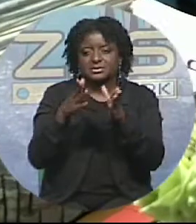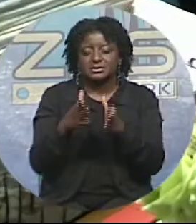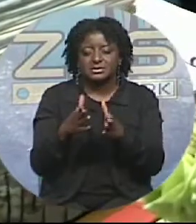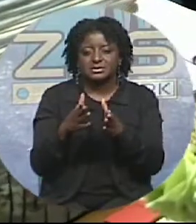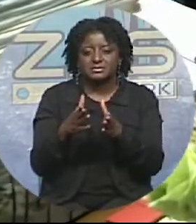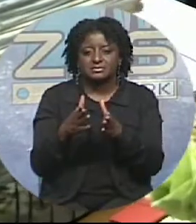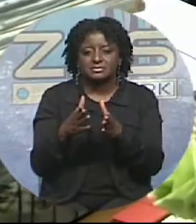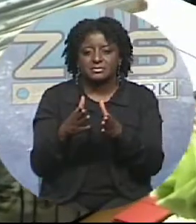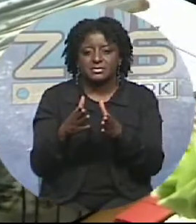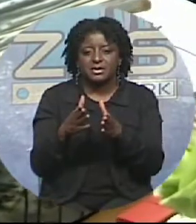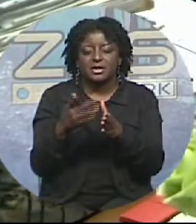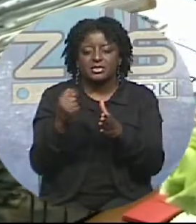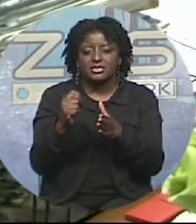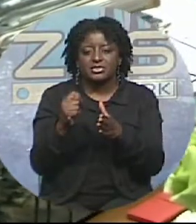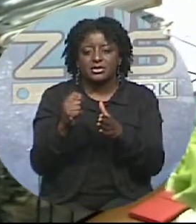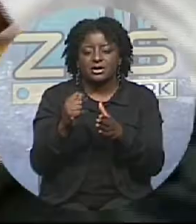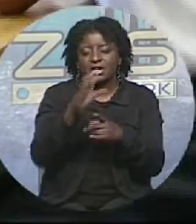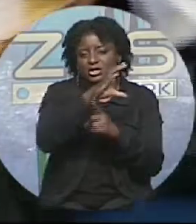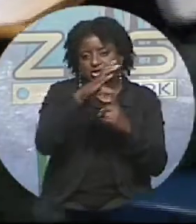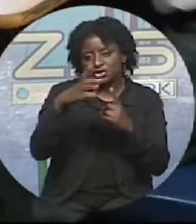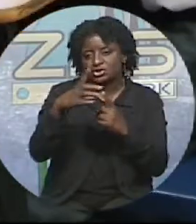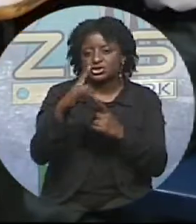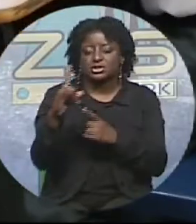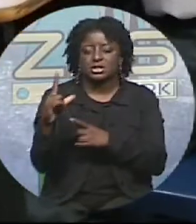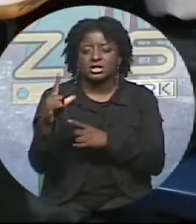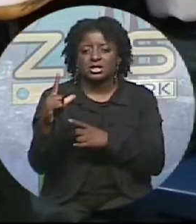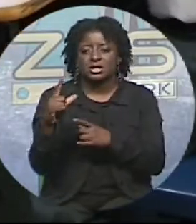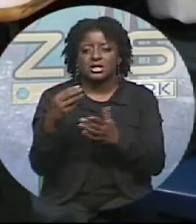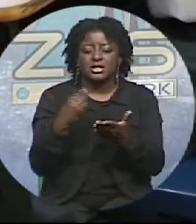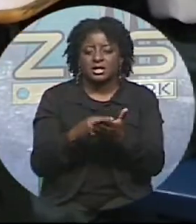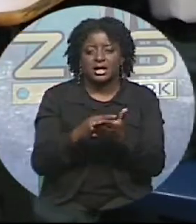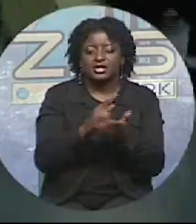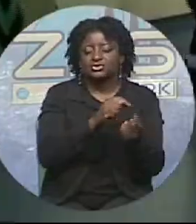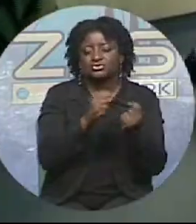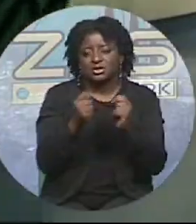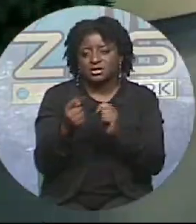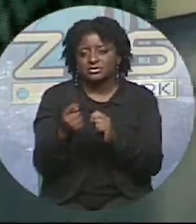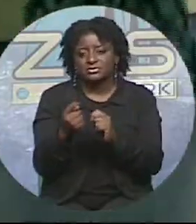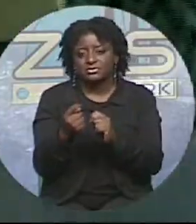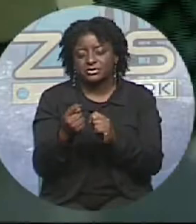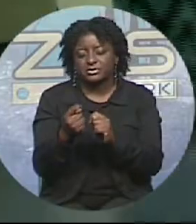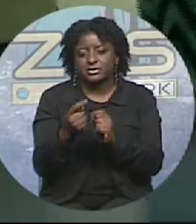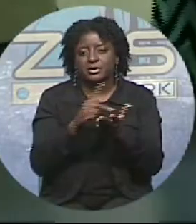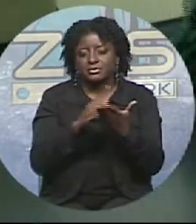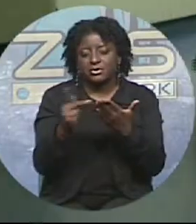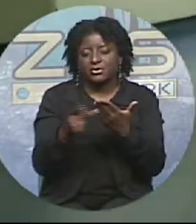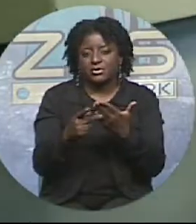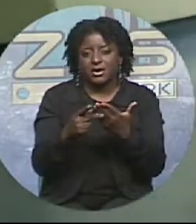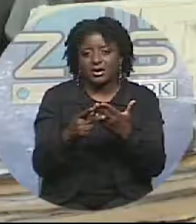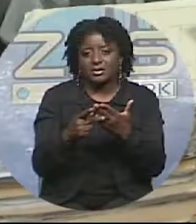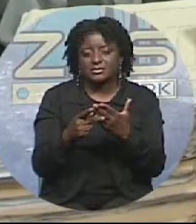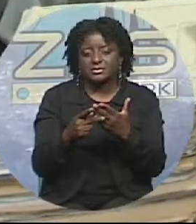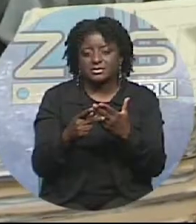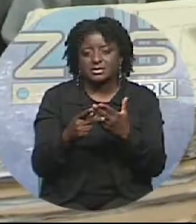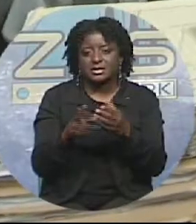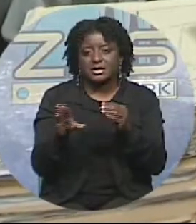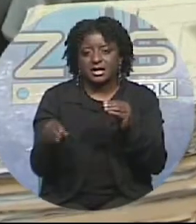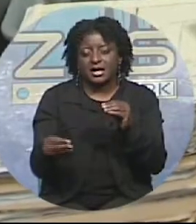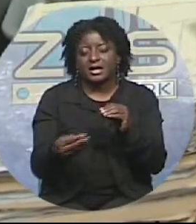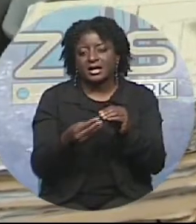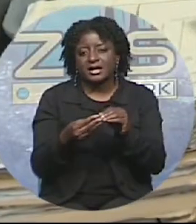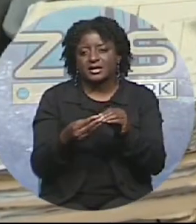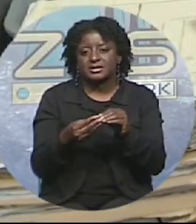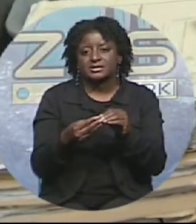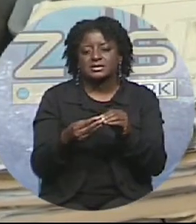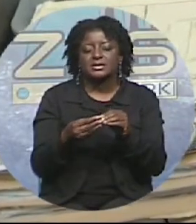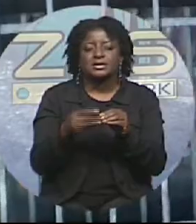benefits, the Conditional Cash Transfer Program attaches educational and health components to beneficiaries must comply with to receive